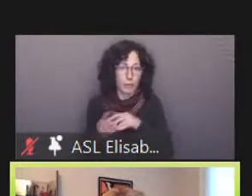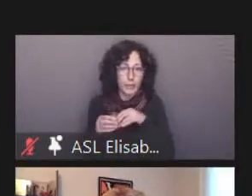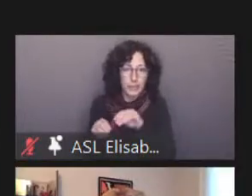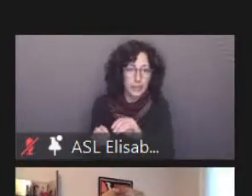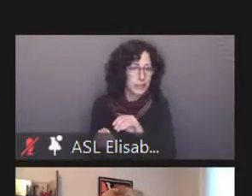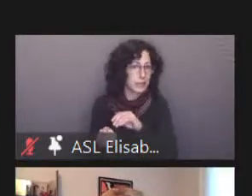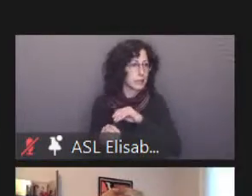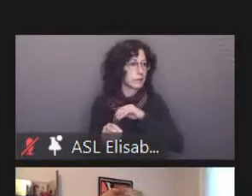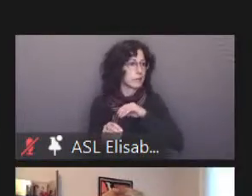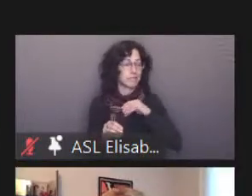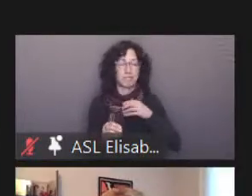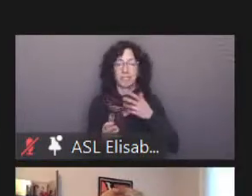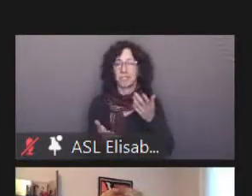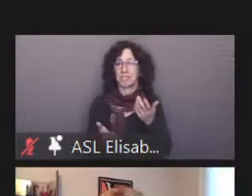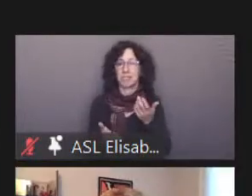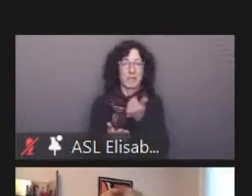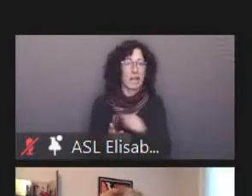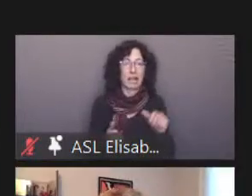Thank you.